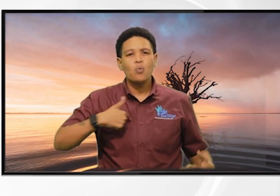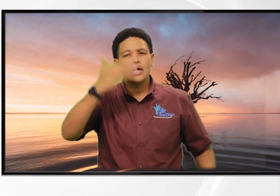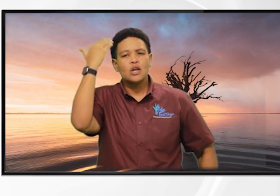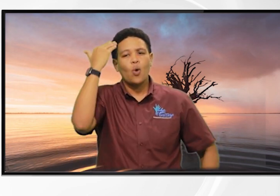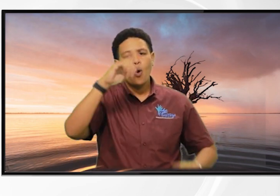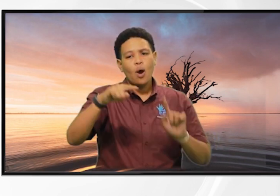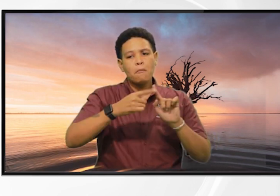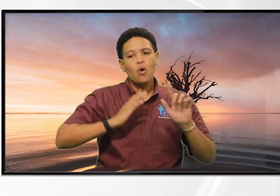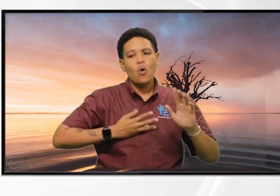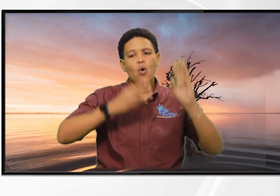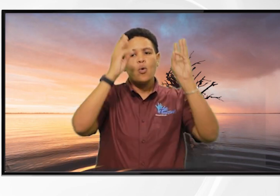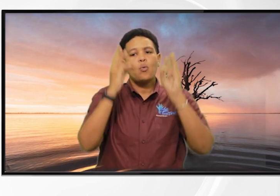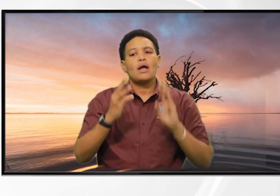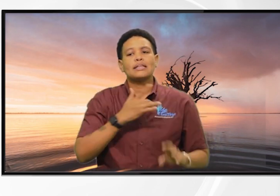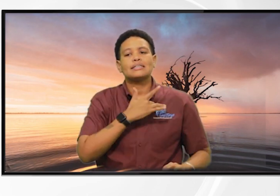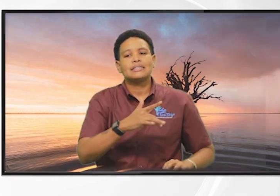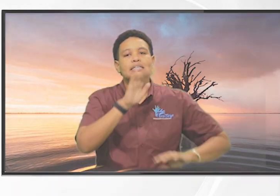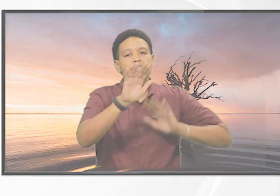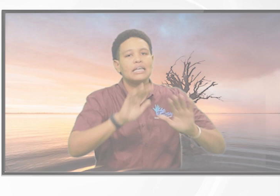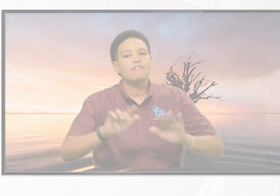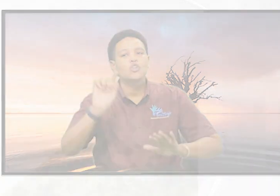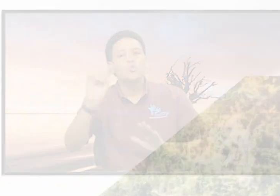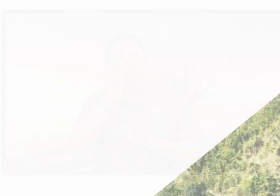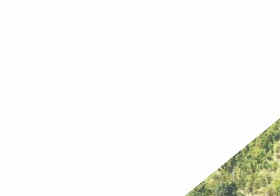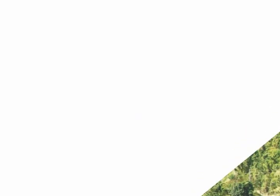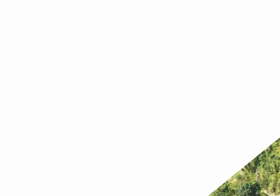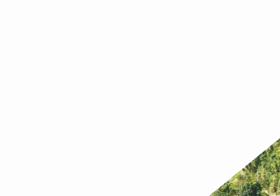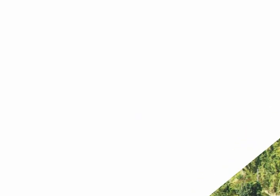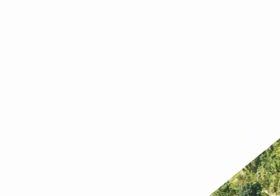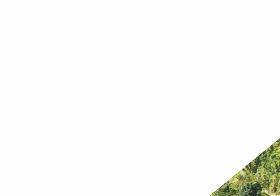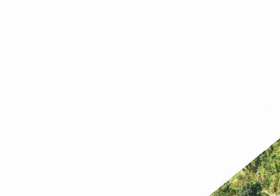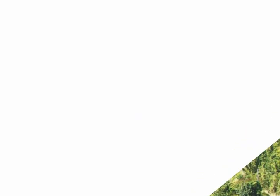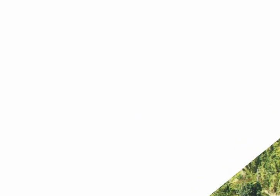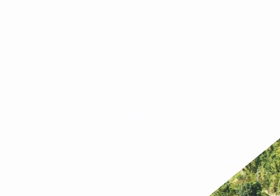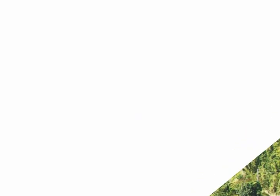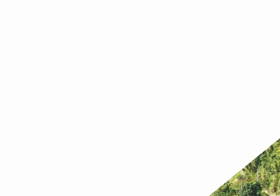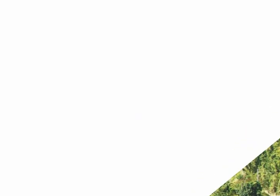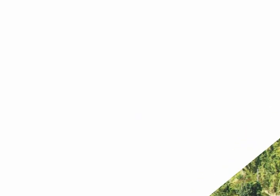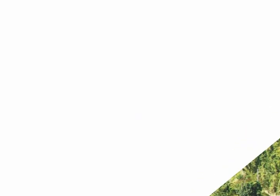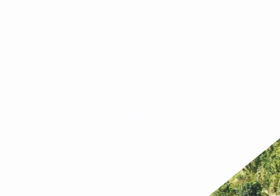climate sensitivity should guide our decision making.